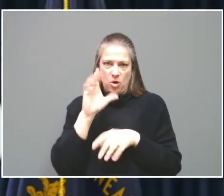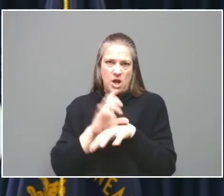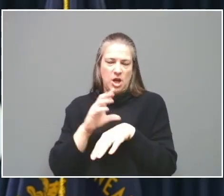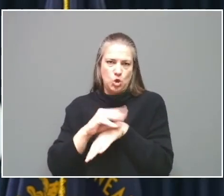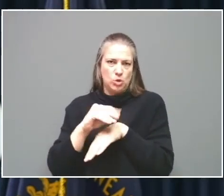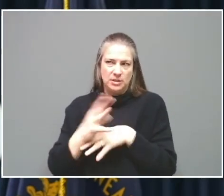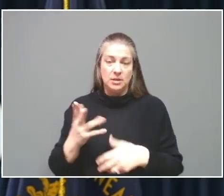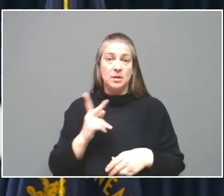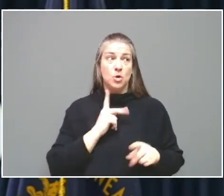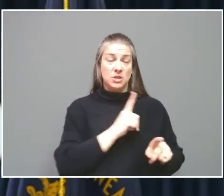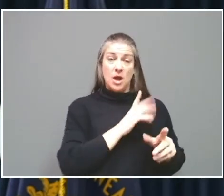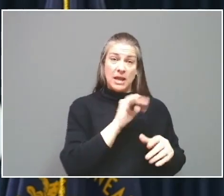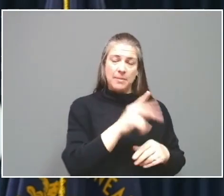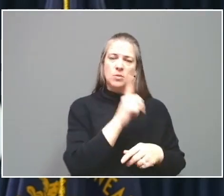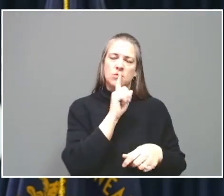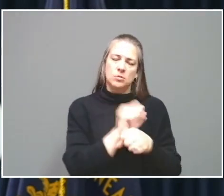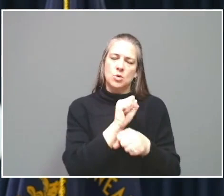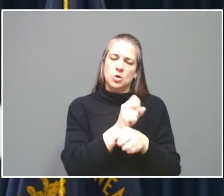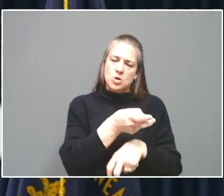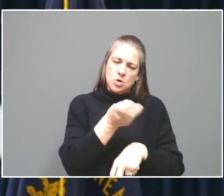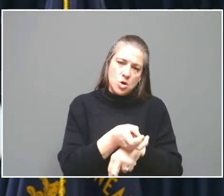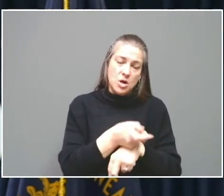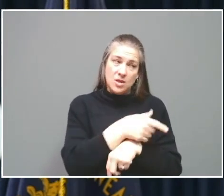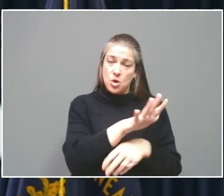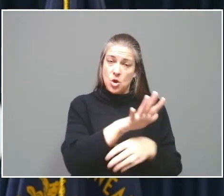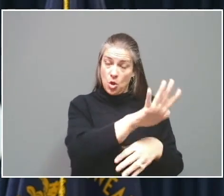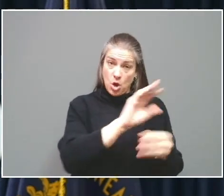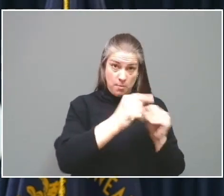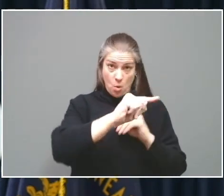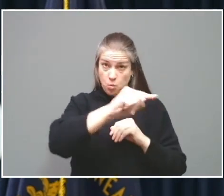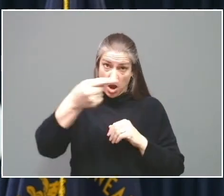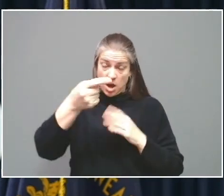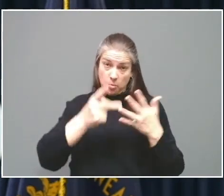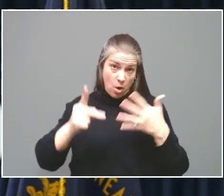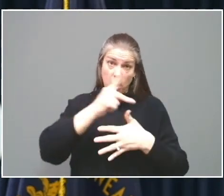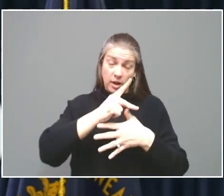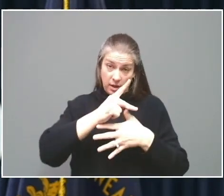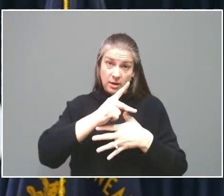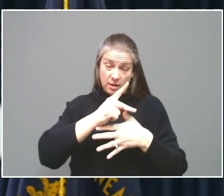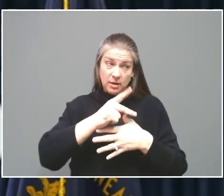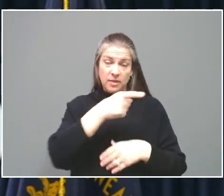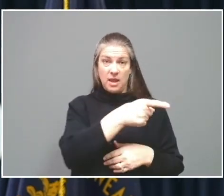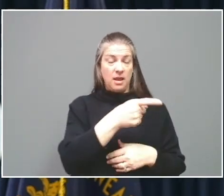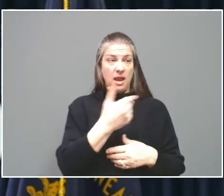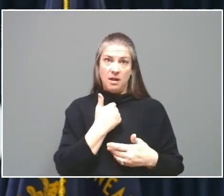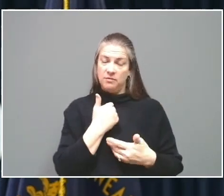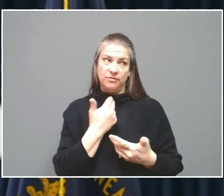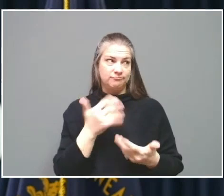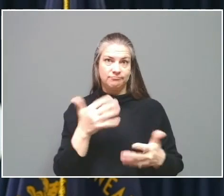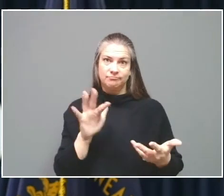worked incredibly hard, this being their number one priority, and they have more than